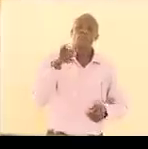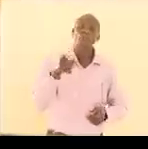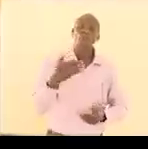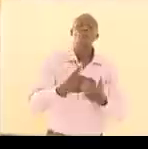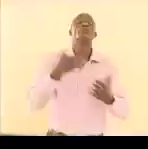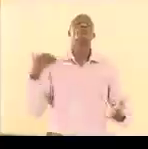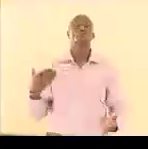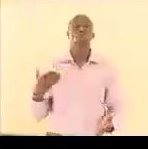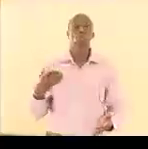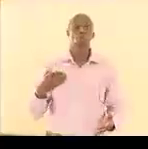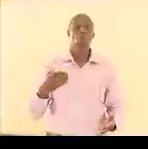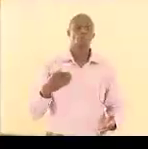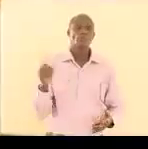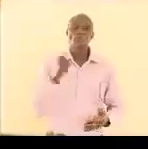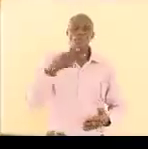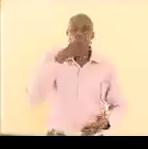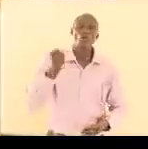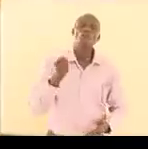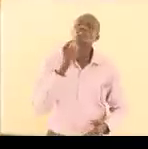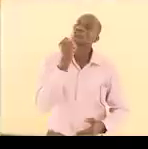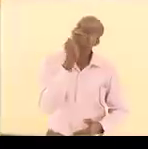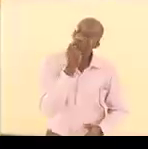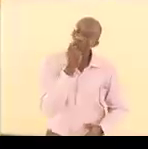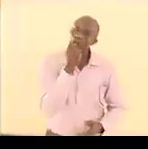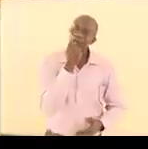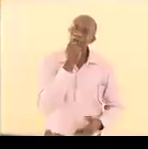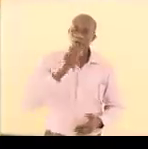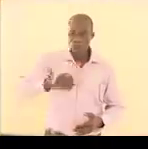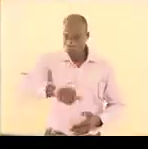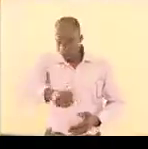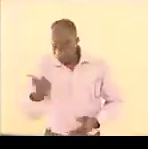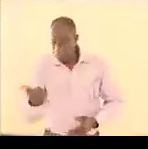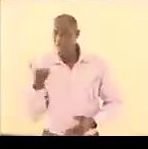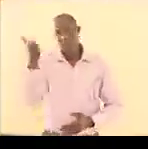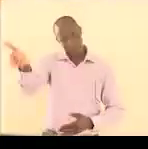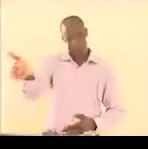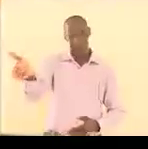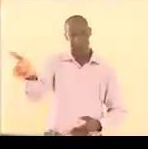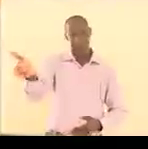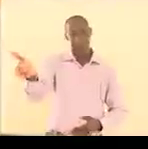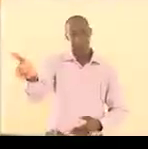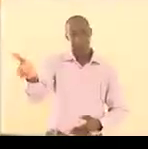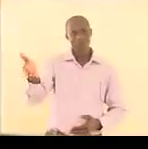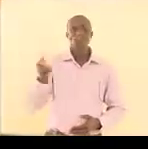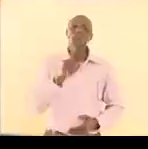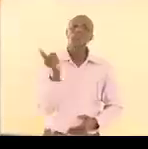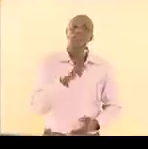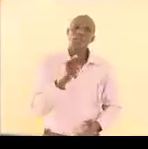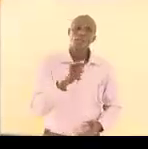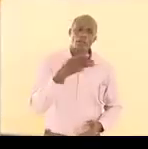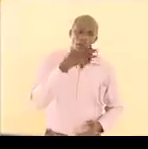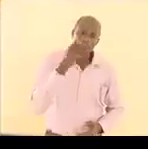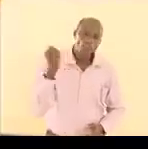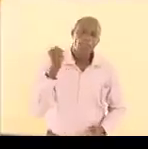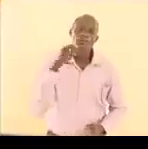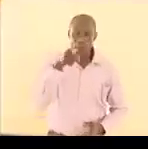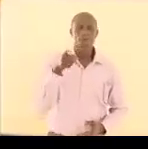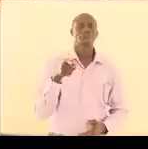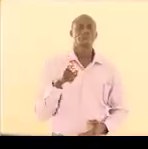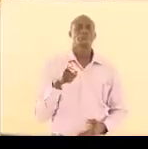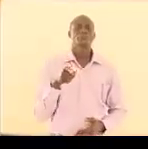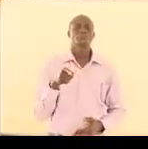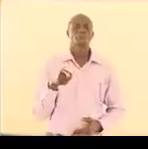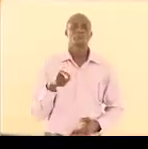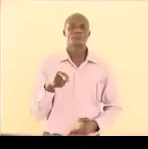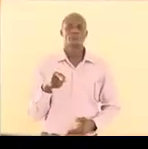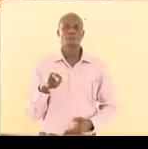you before? Where was Thomas? Others were there. Where were